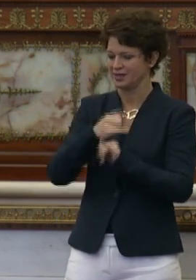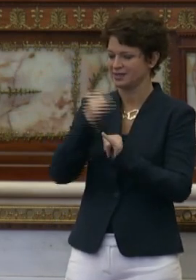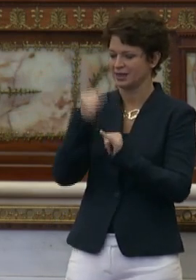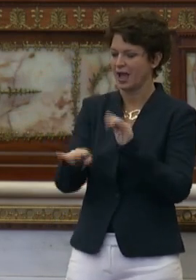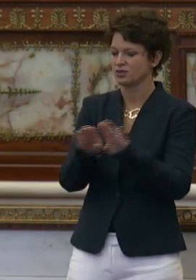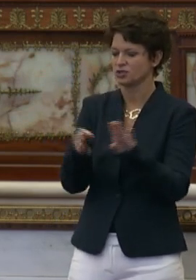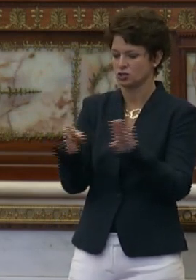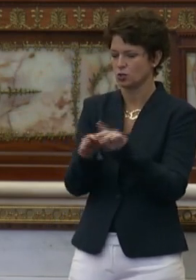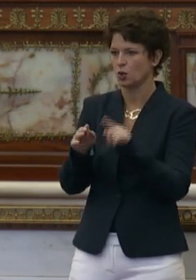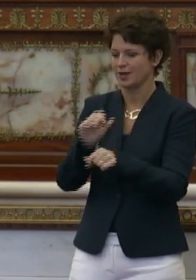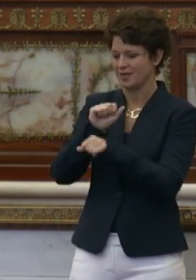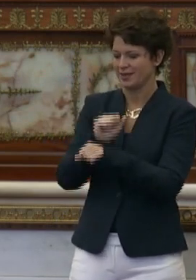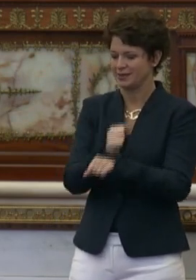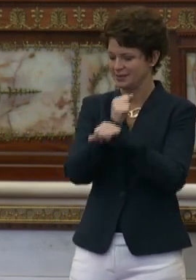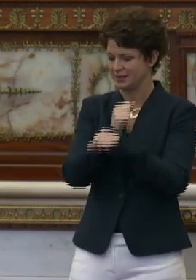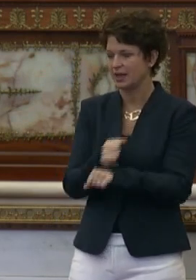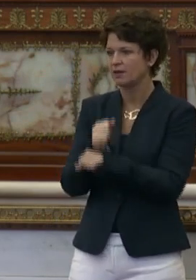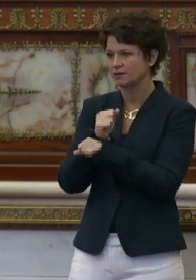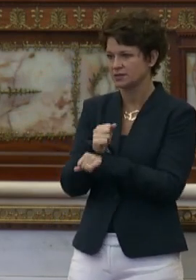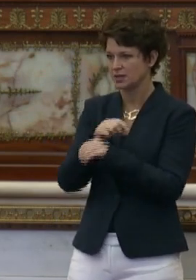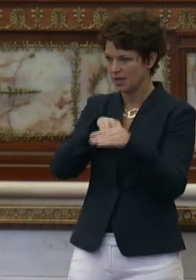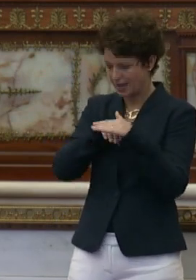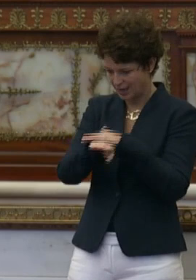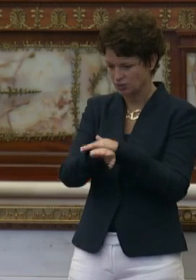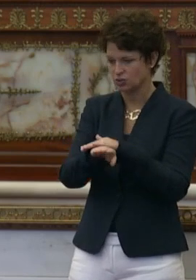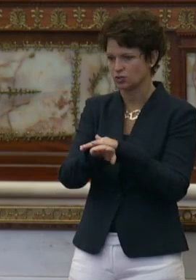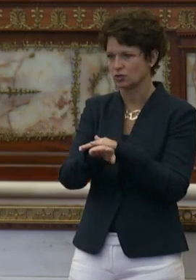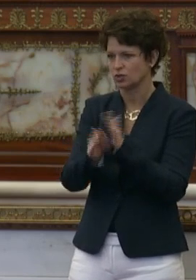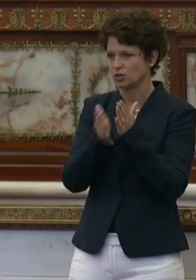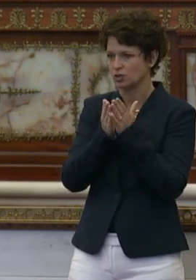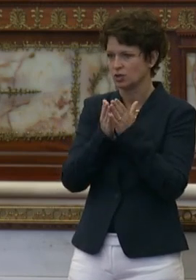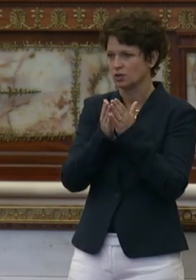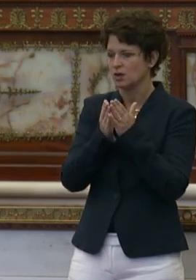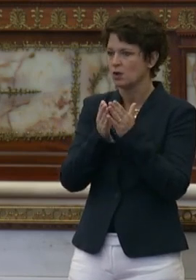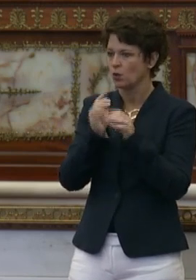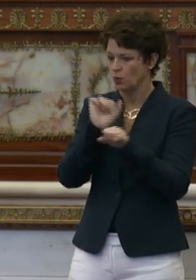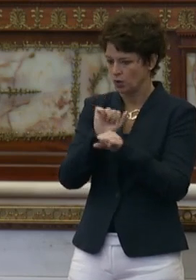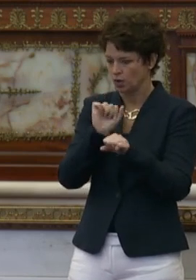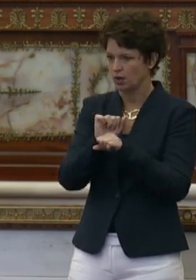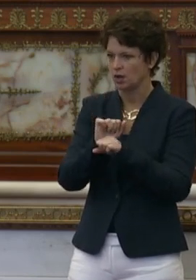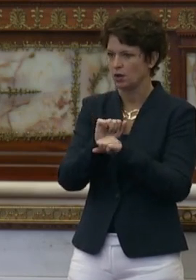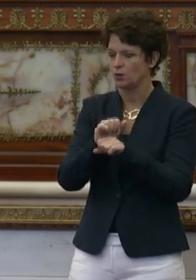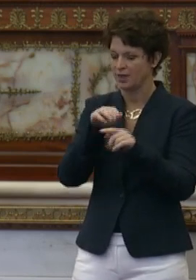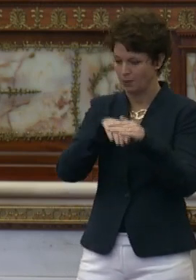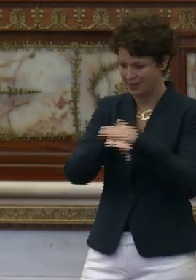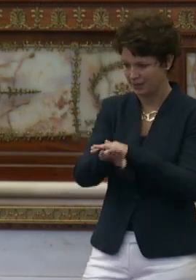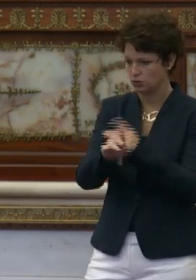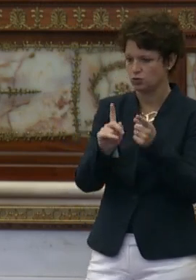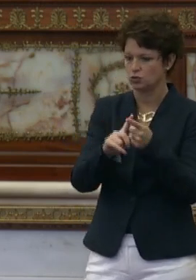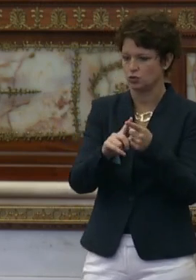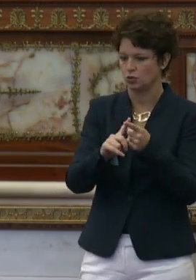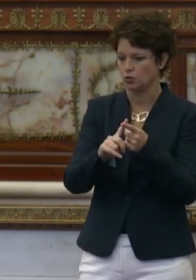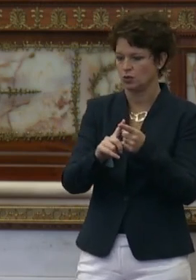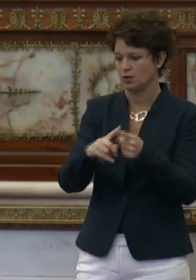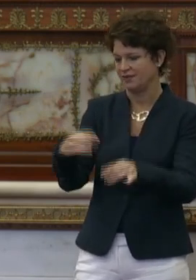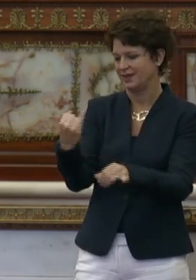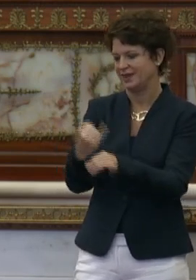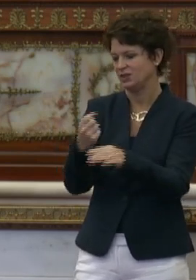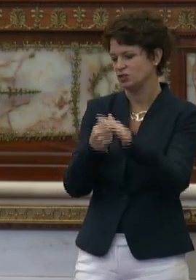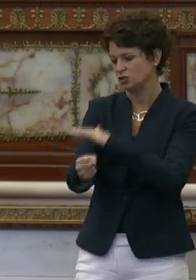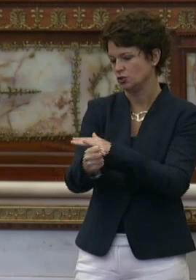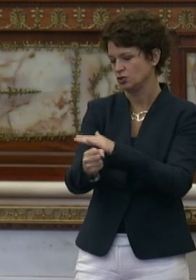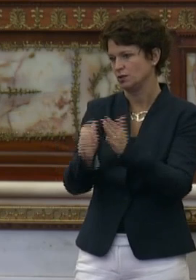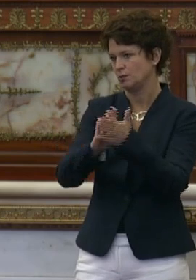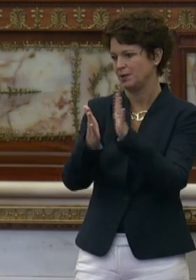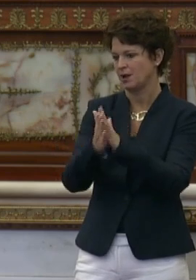door that slaves entering slave ships saw on the way to the institution of